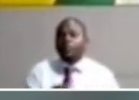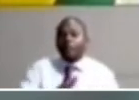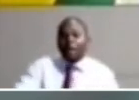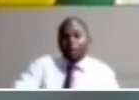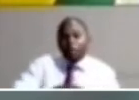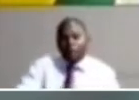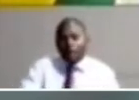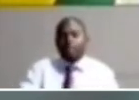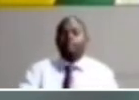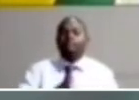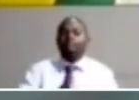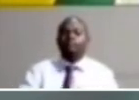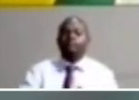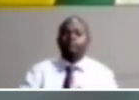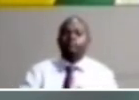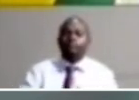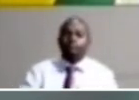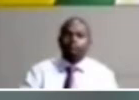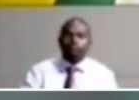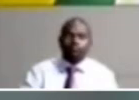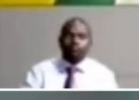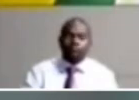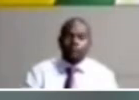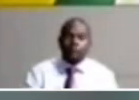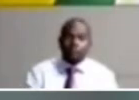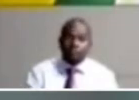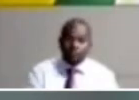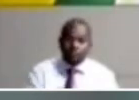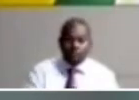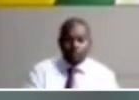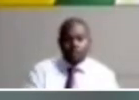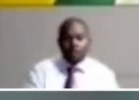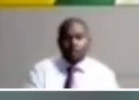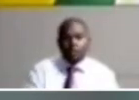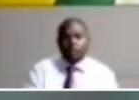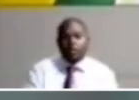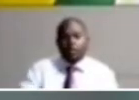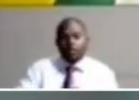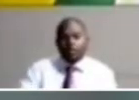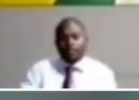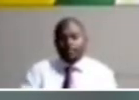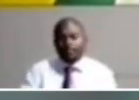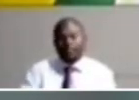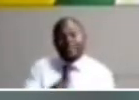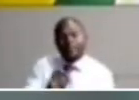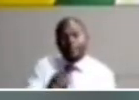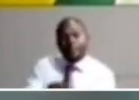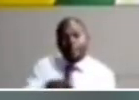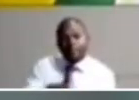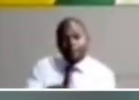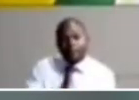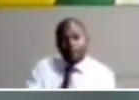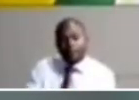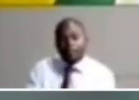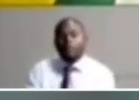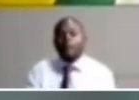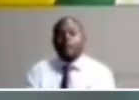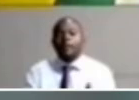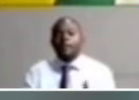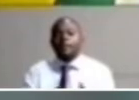akawunga, of maize flour, beans, powdered